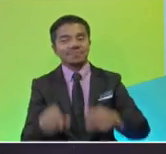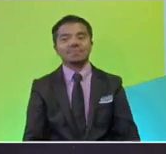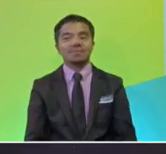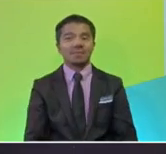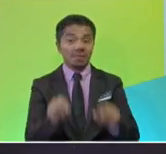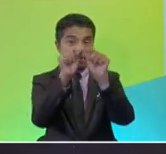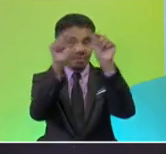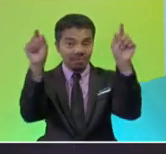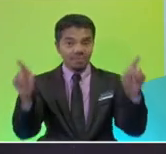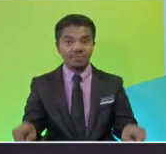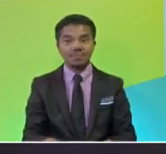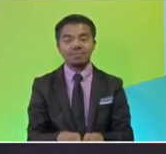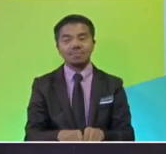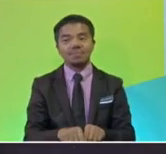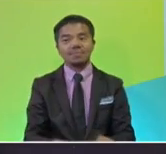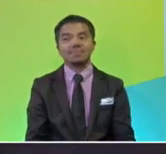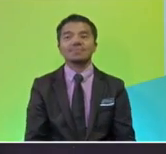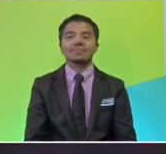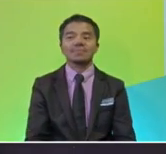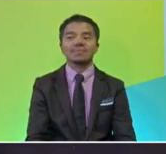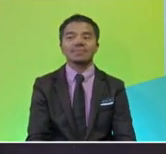is Kandanda. Okay.